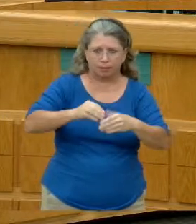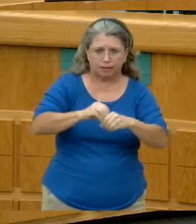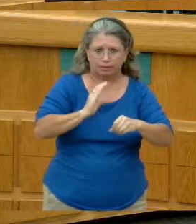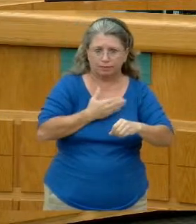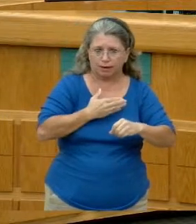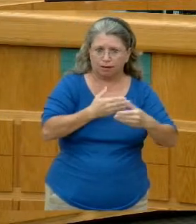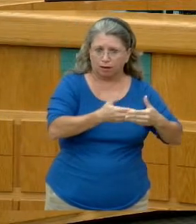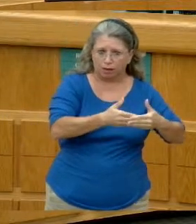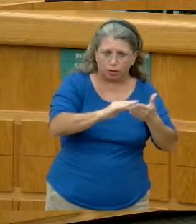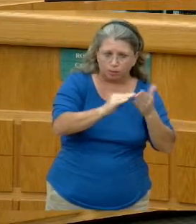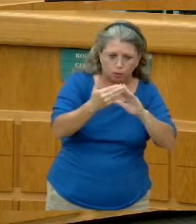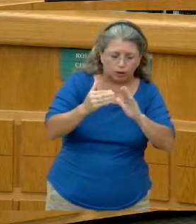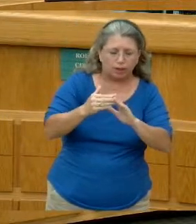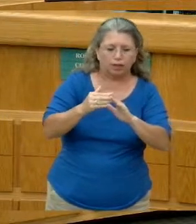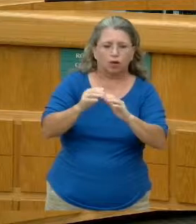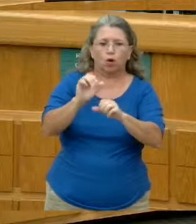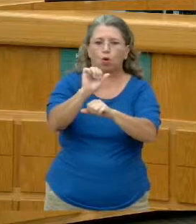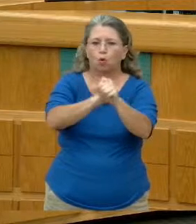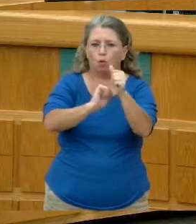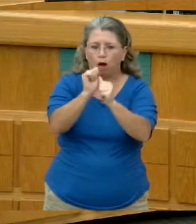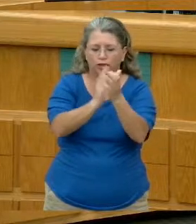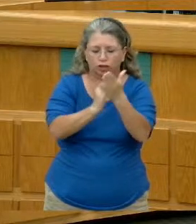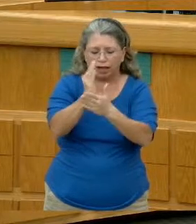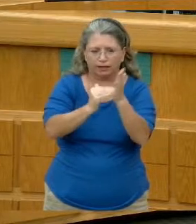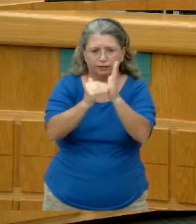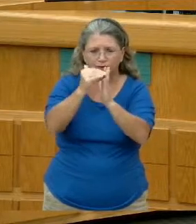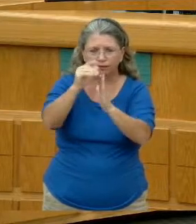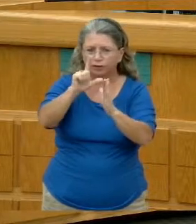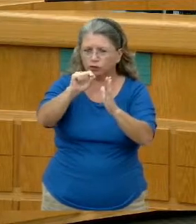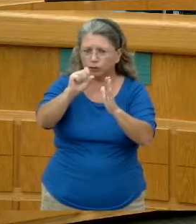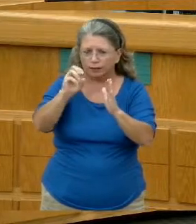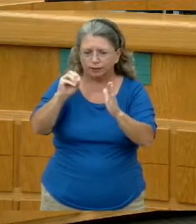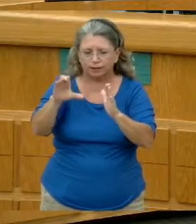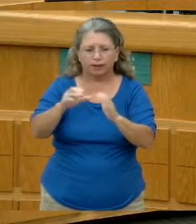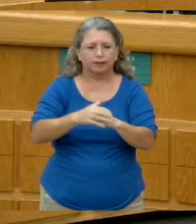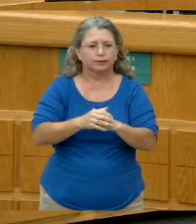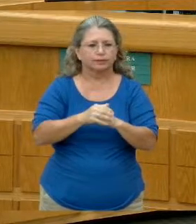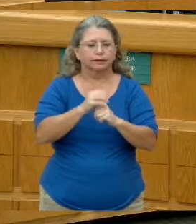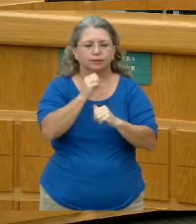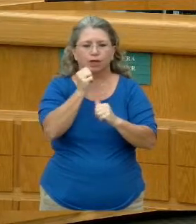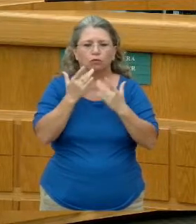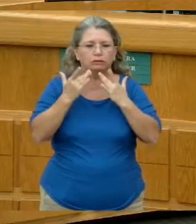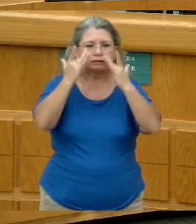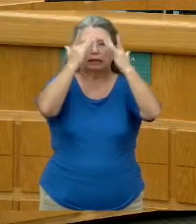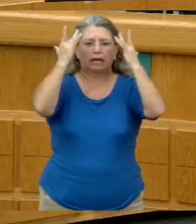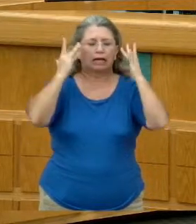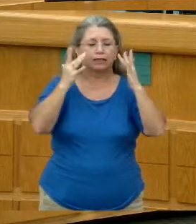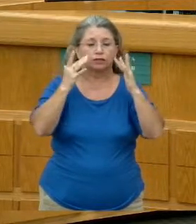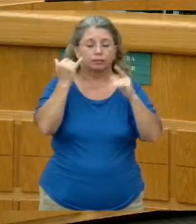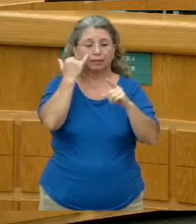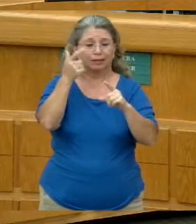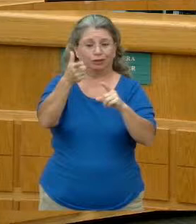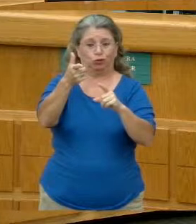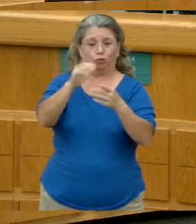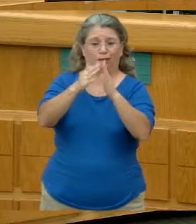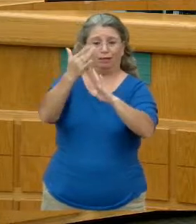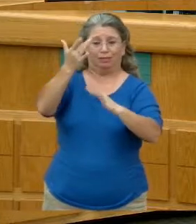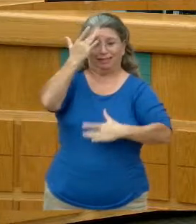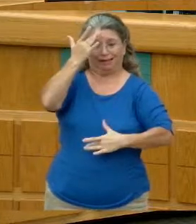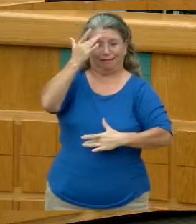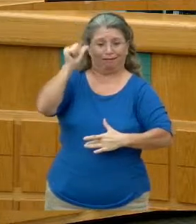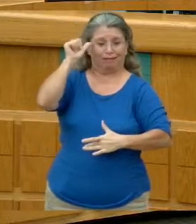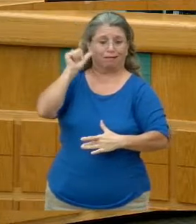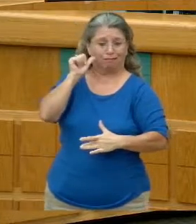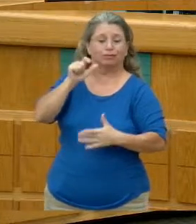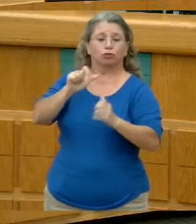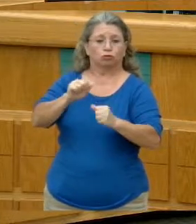20 seconds. Avoid touching your eyes, nose, and mouth with unwashed hands, because if you get sick, you can get others sick.